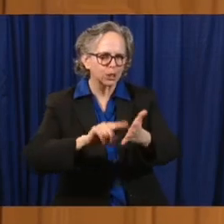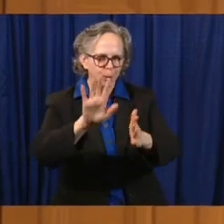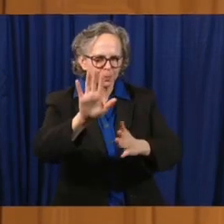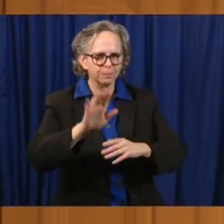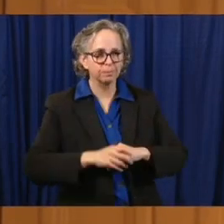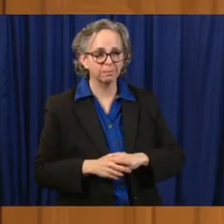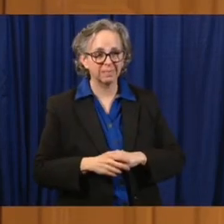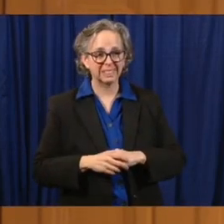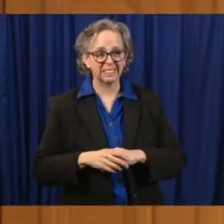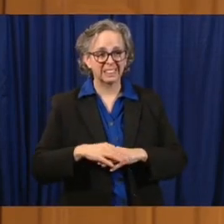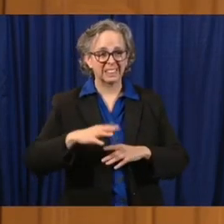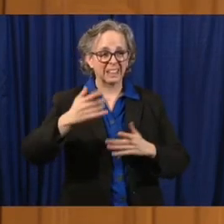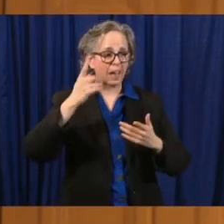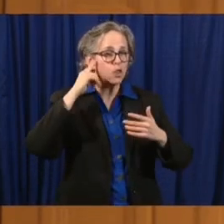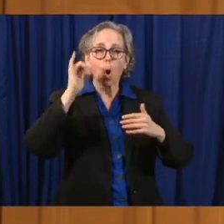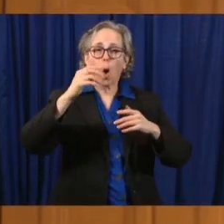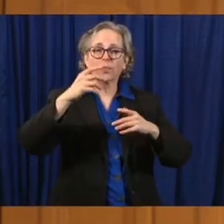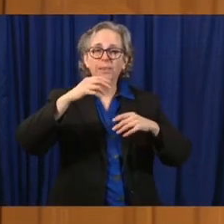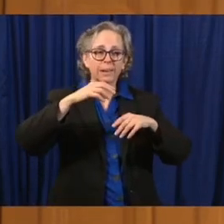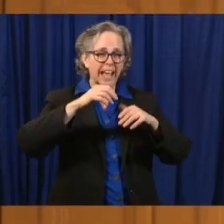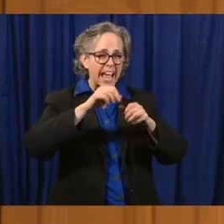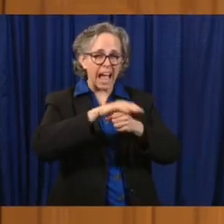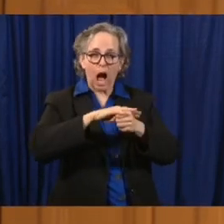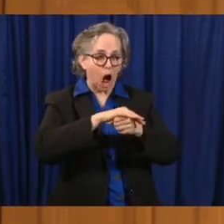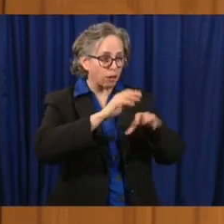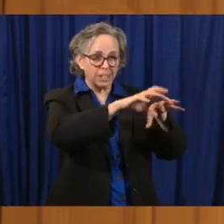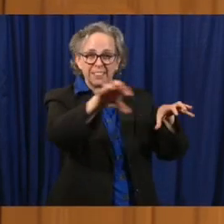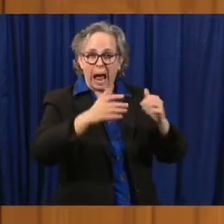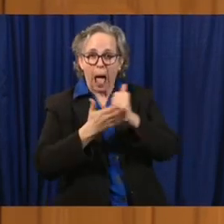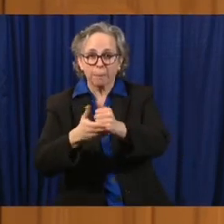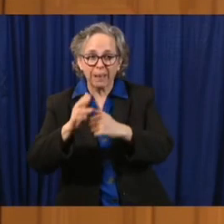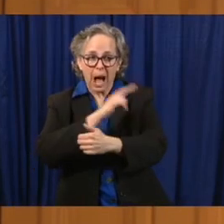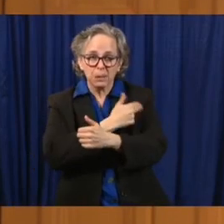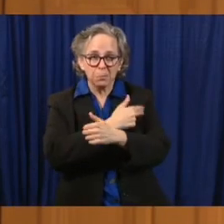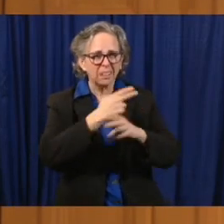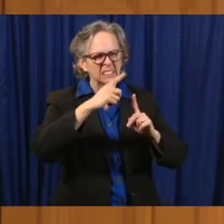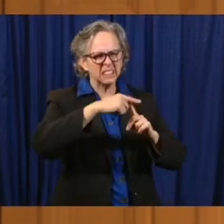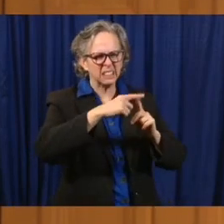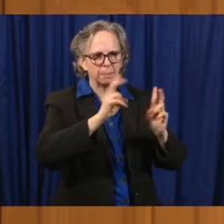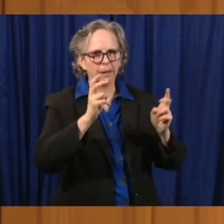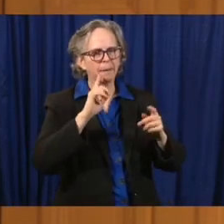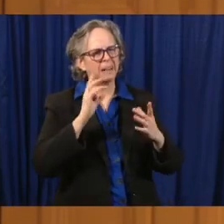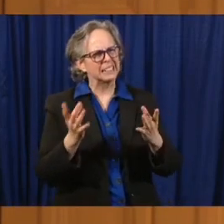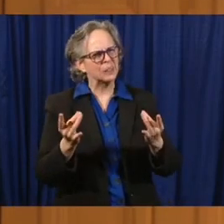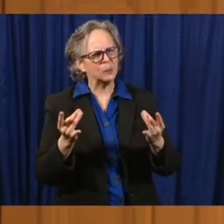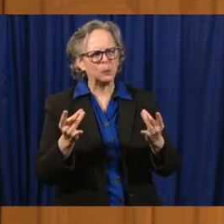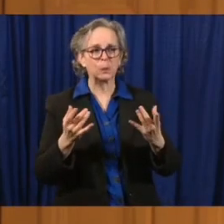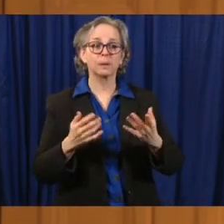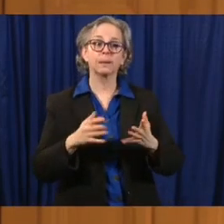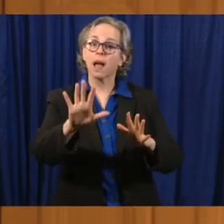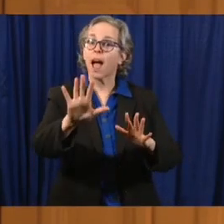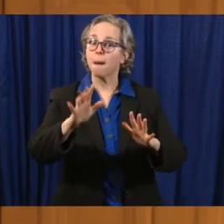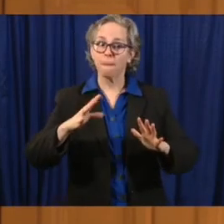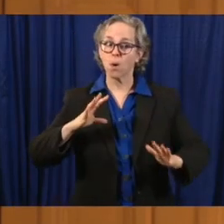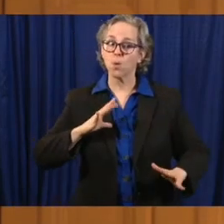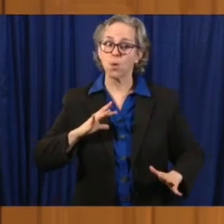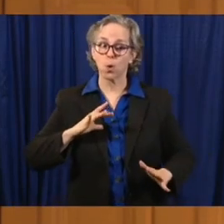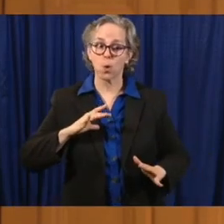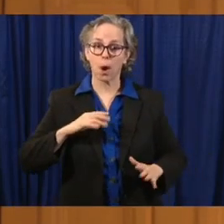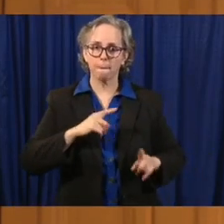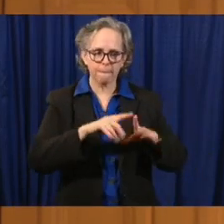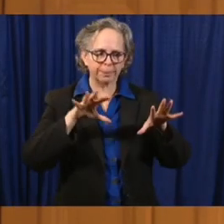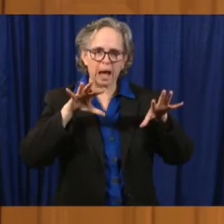anticipated? I'll look into how we can get you that data, Laura. I don't